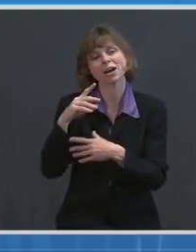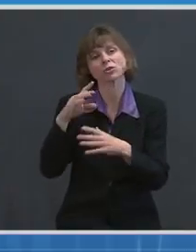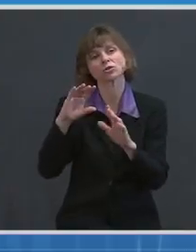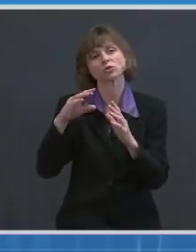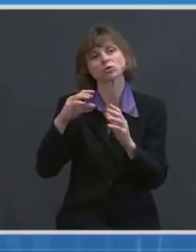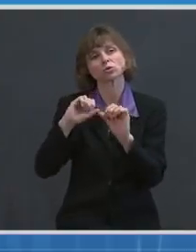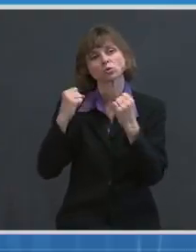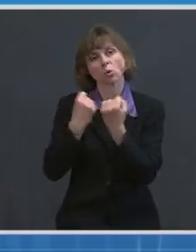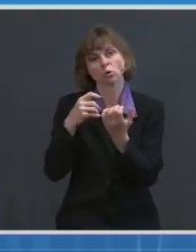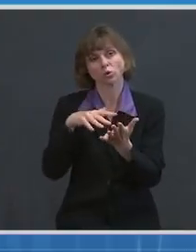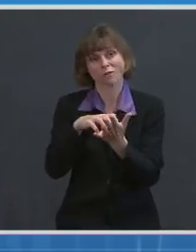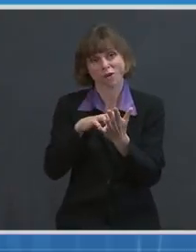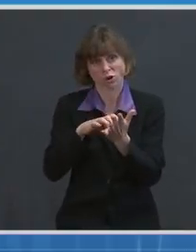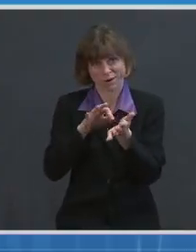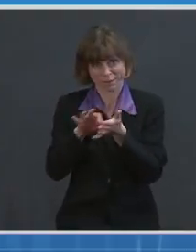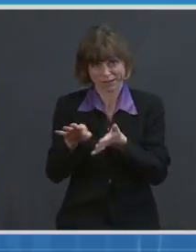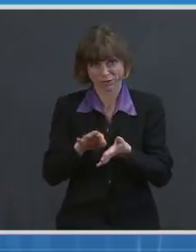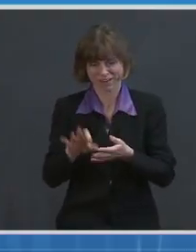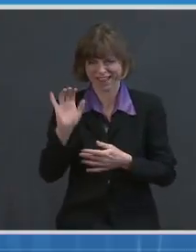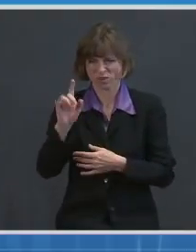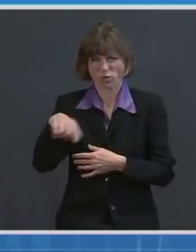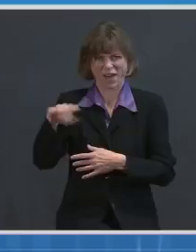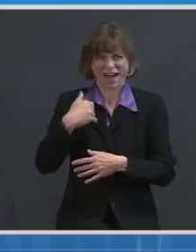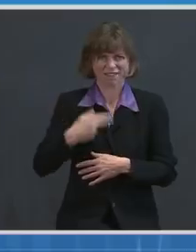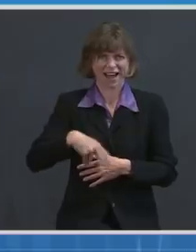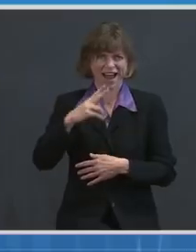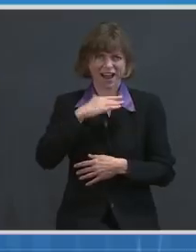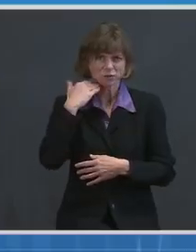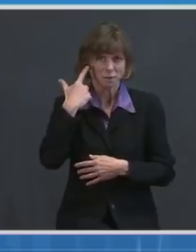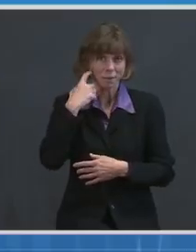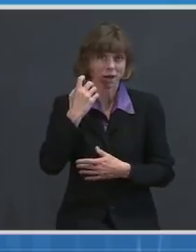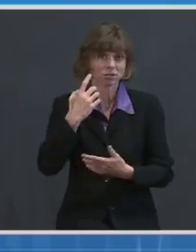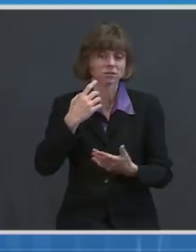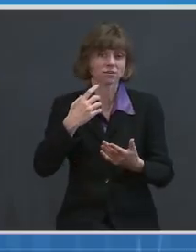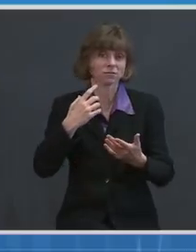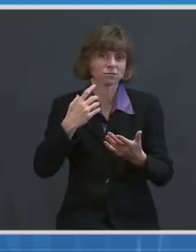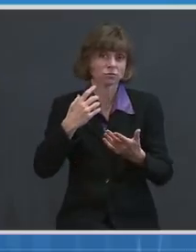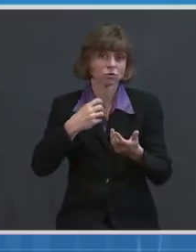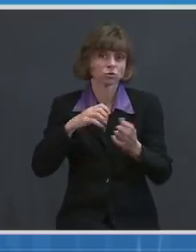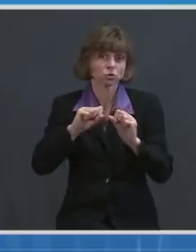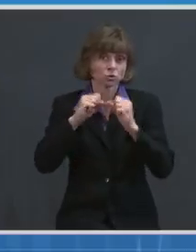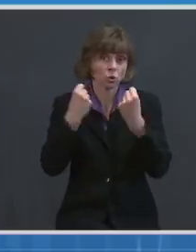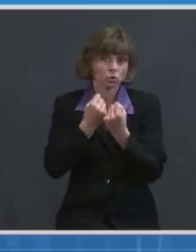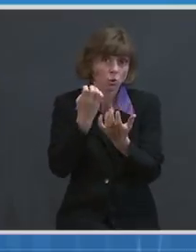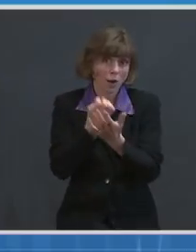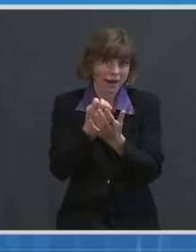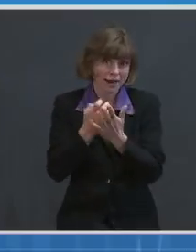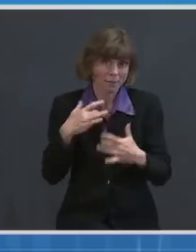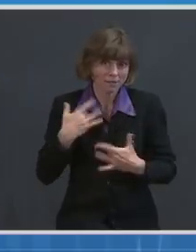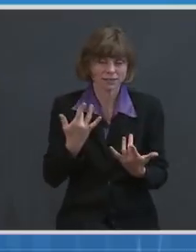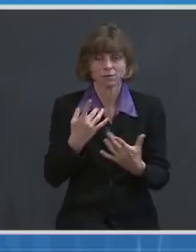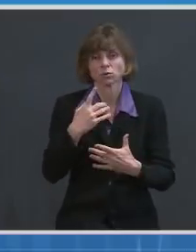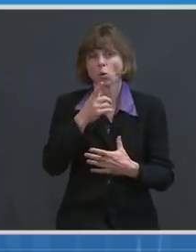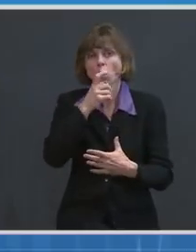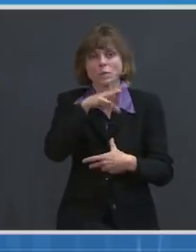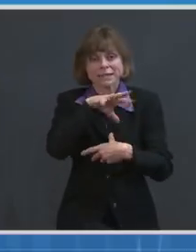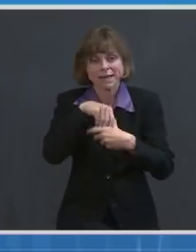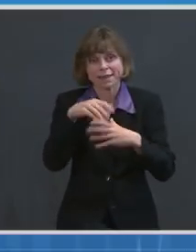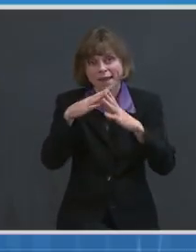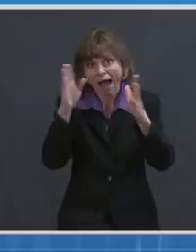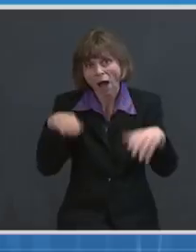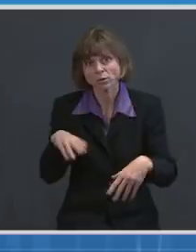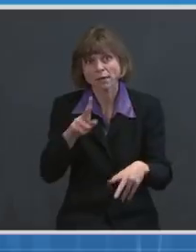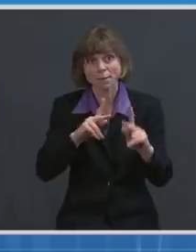Those are populations at higher risk due to factors like socioeconomic status, the composition of the household, people of color, as well